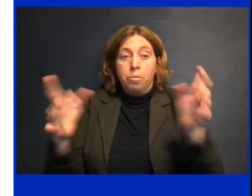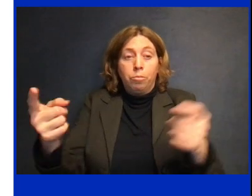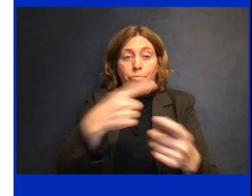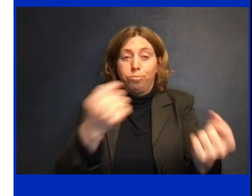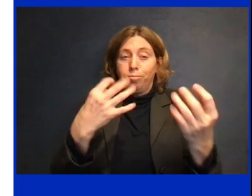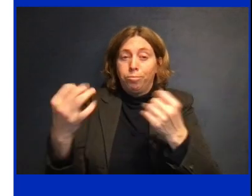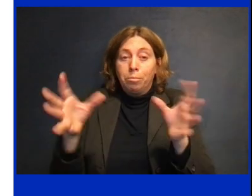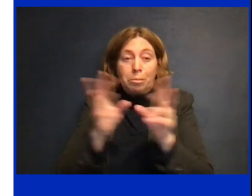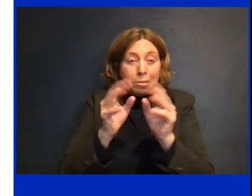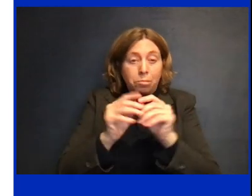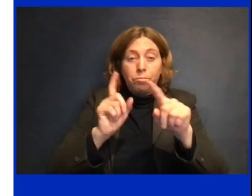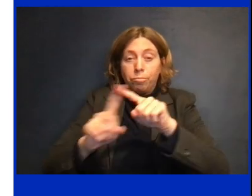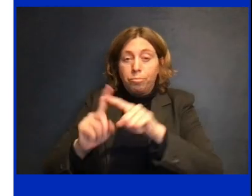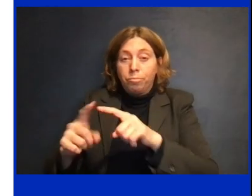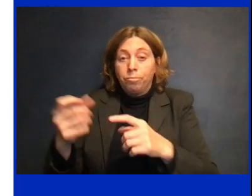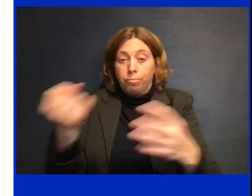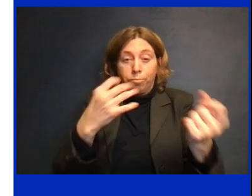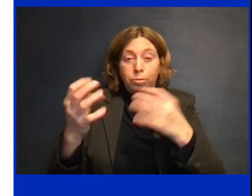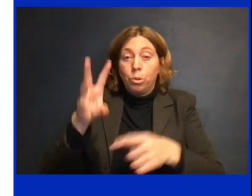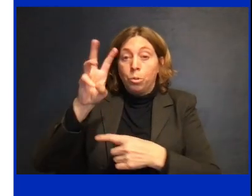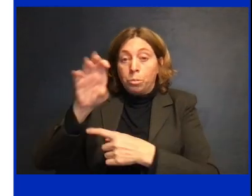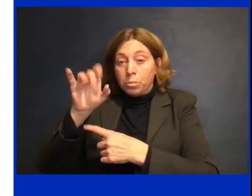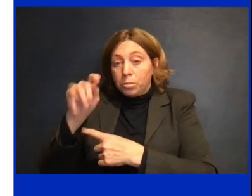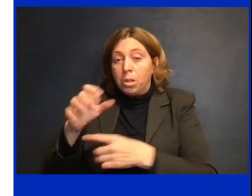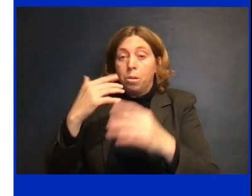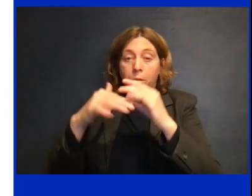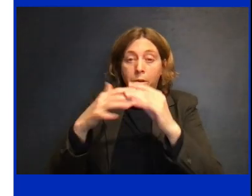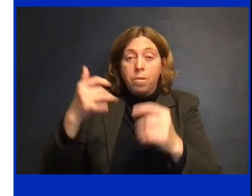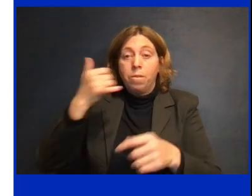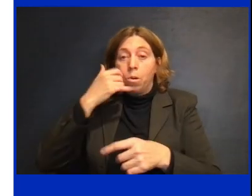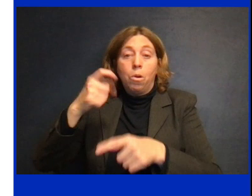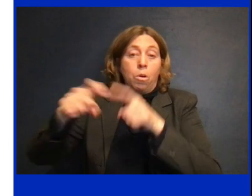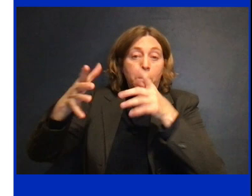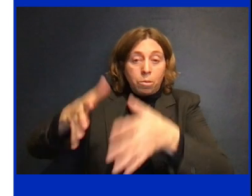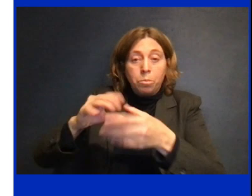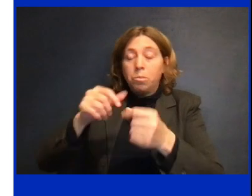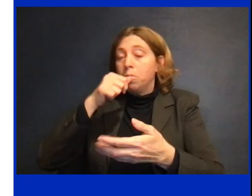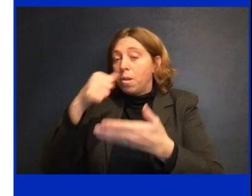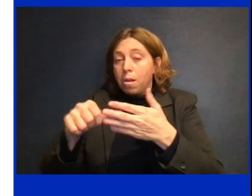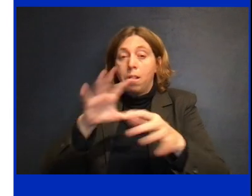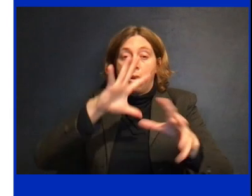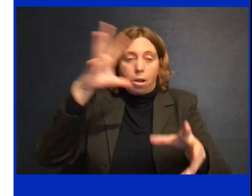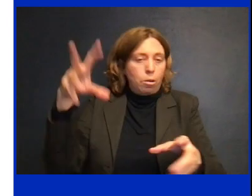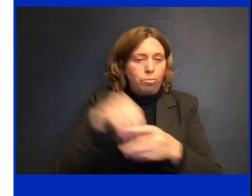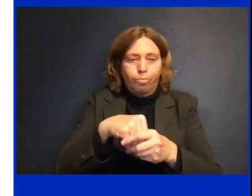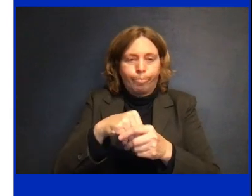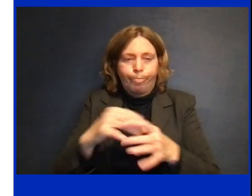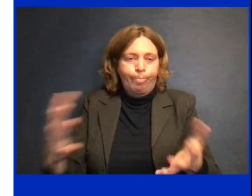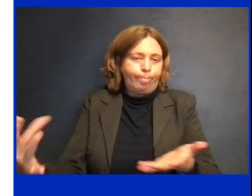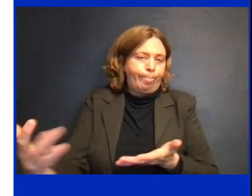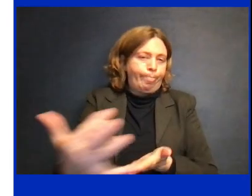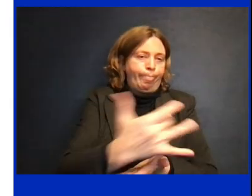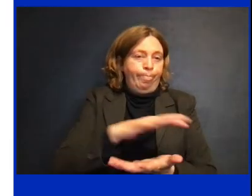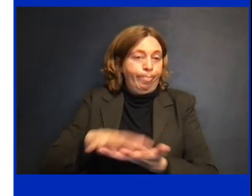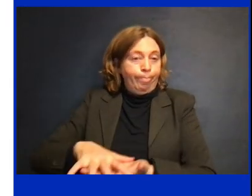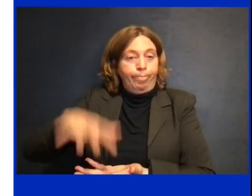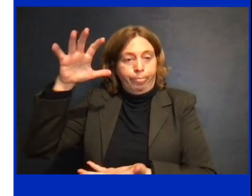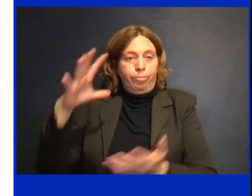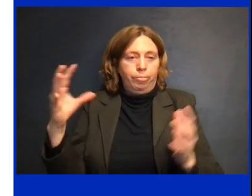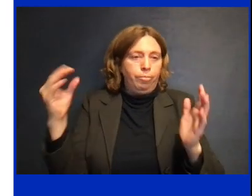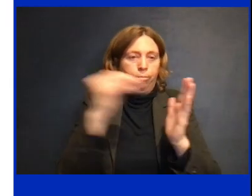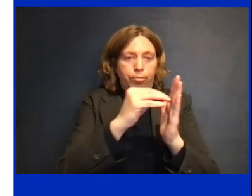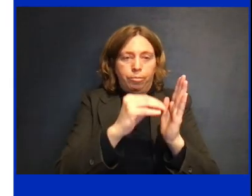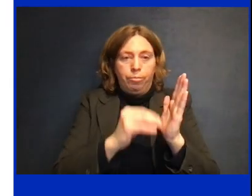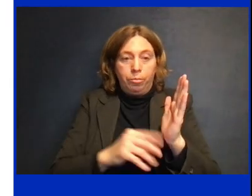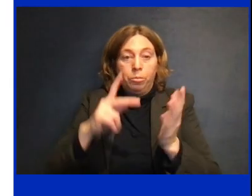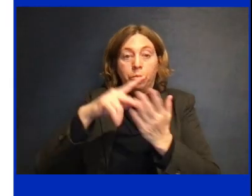public meetings, including those submitted via the project website, email, mail, and voicemail. Then the project will